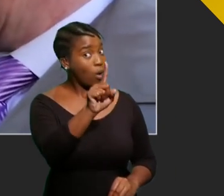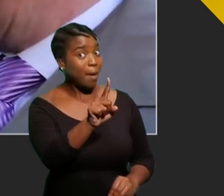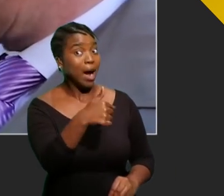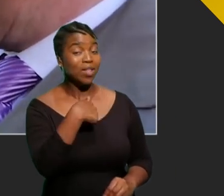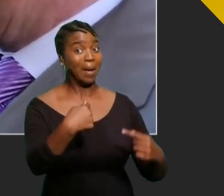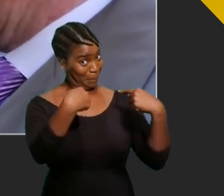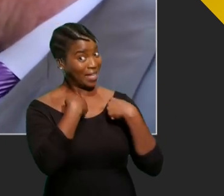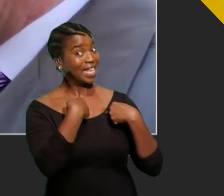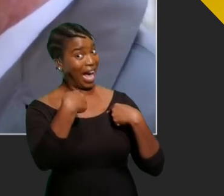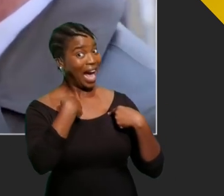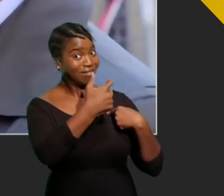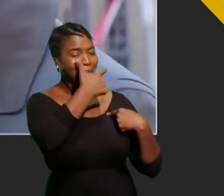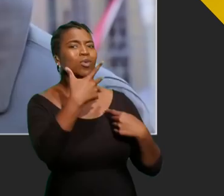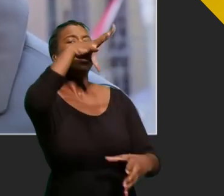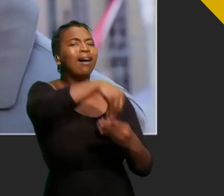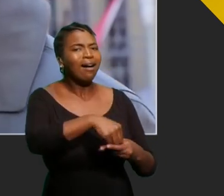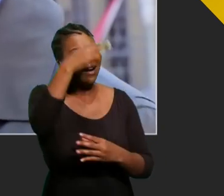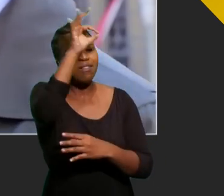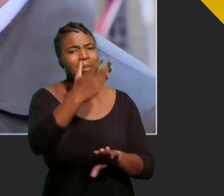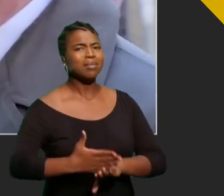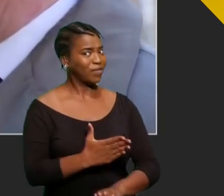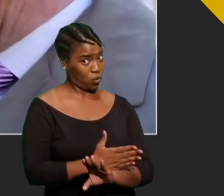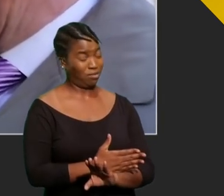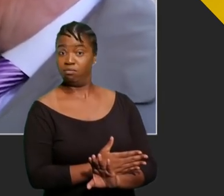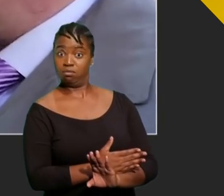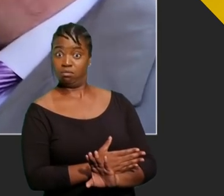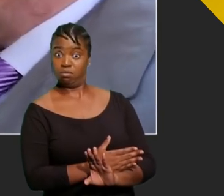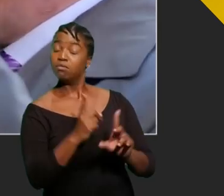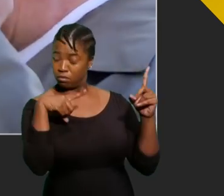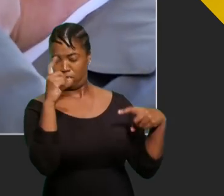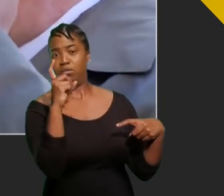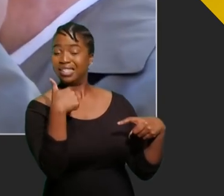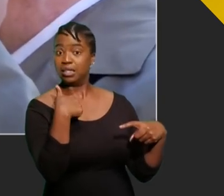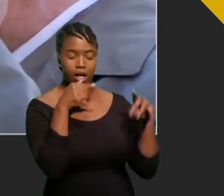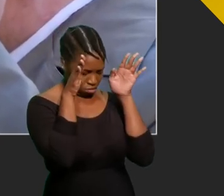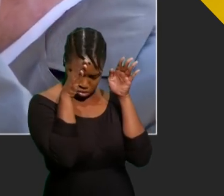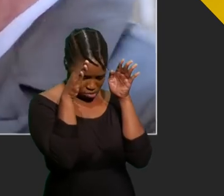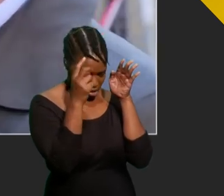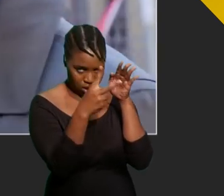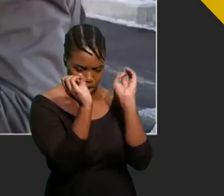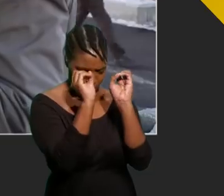way, I was a member of the government at the time. I was a member. I see nothing,